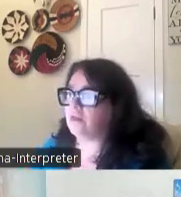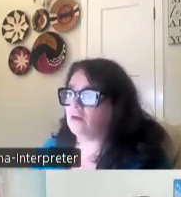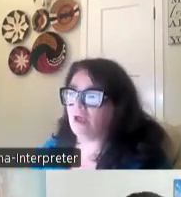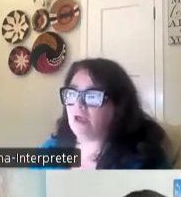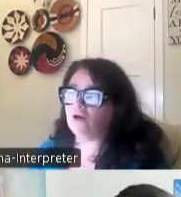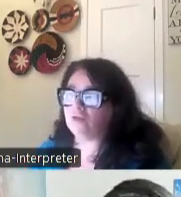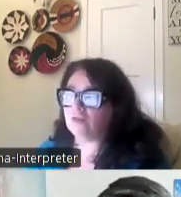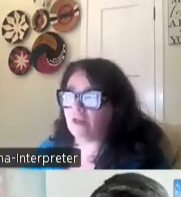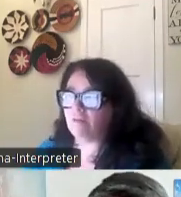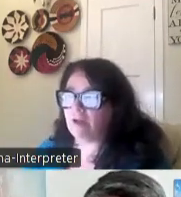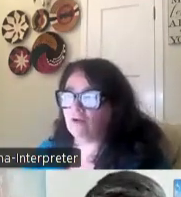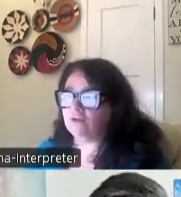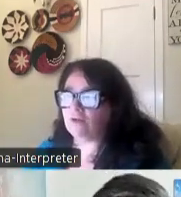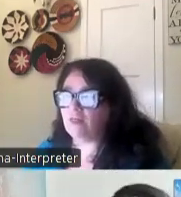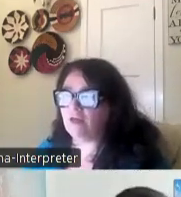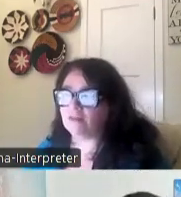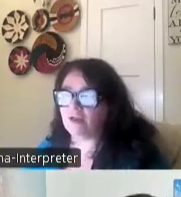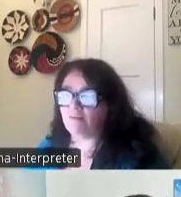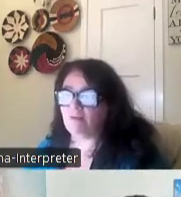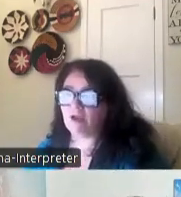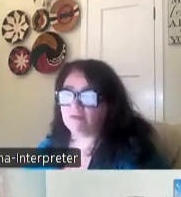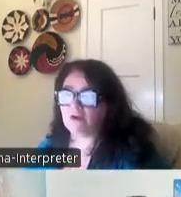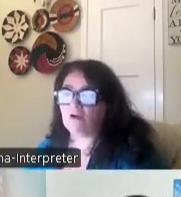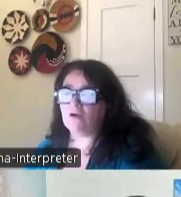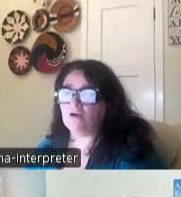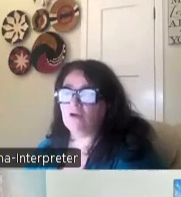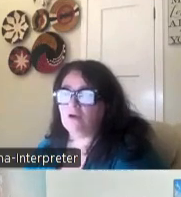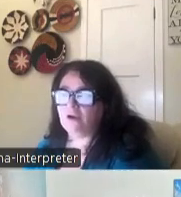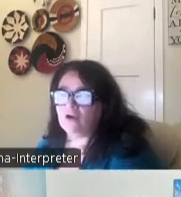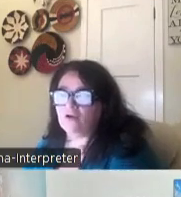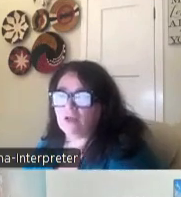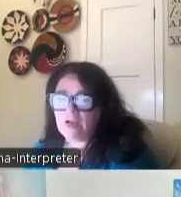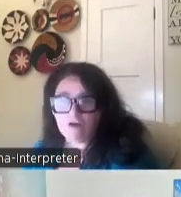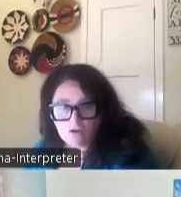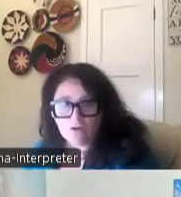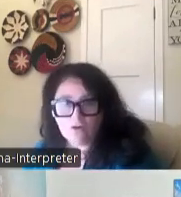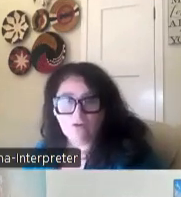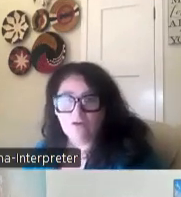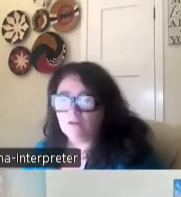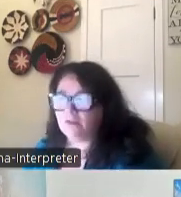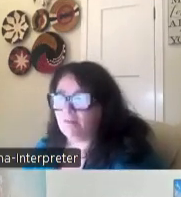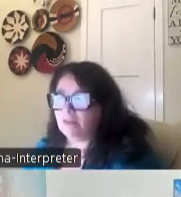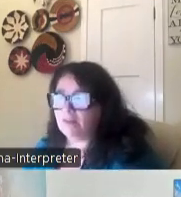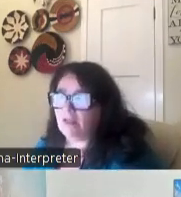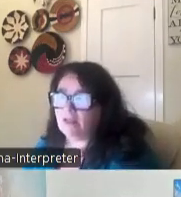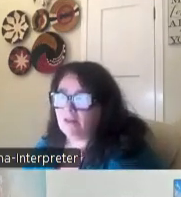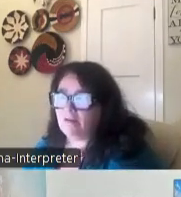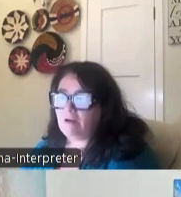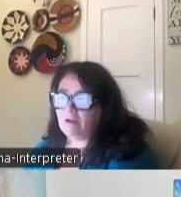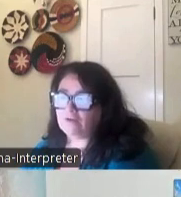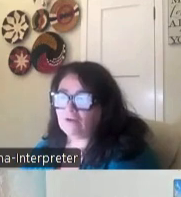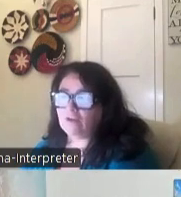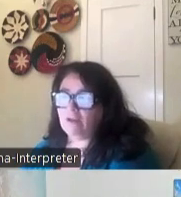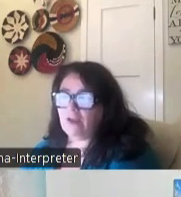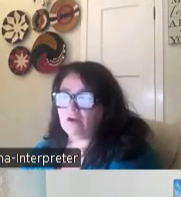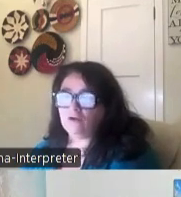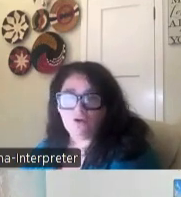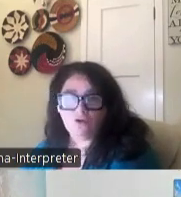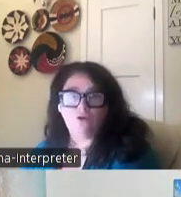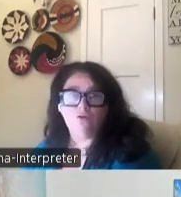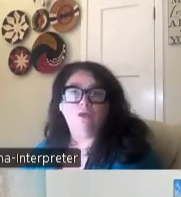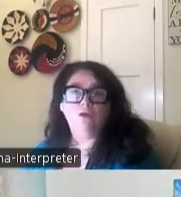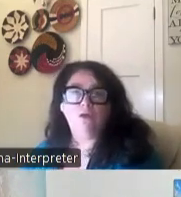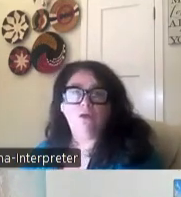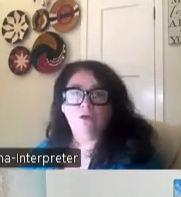But that was then followed by, across inland and desert and mountain regions this past summer, record heat